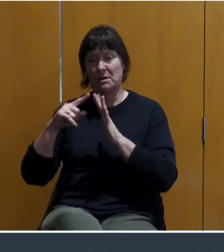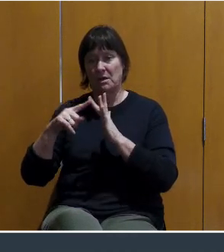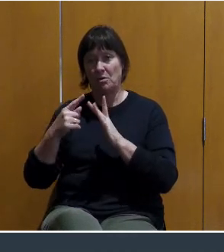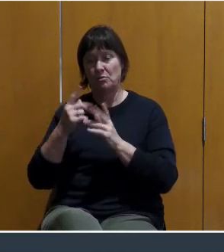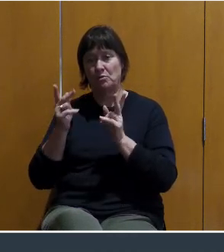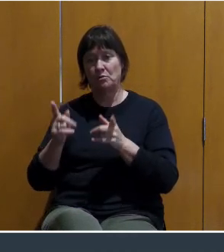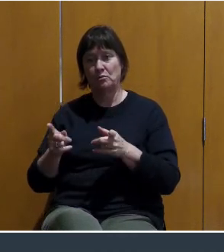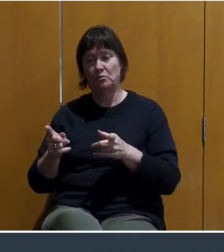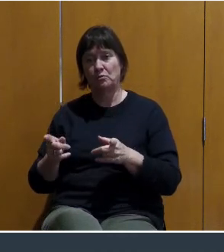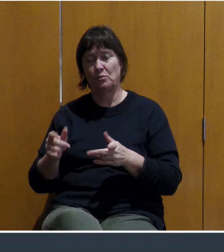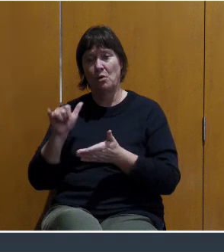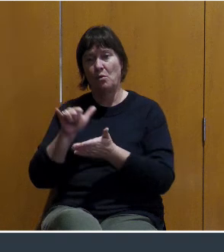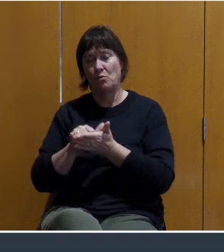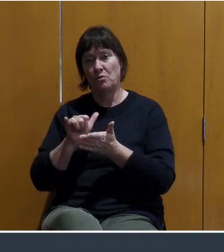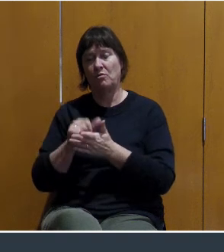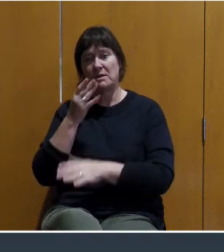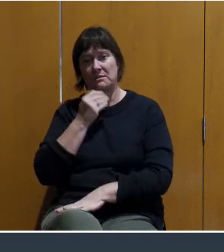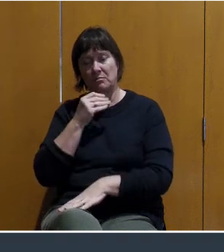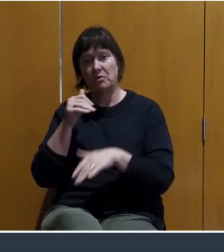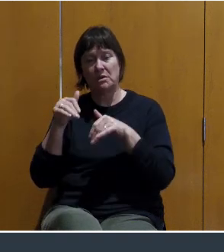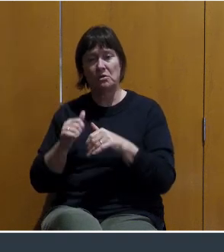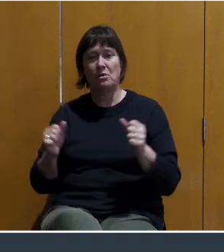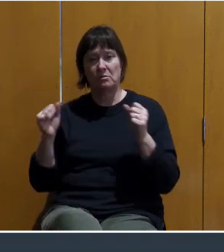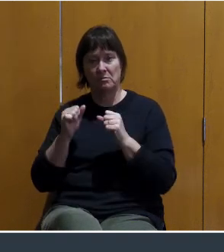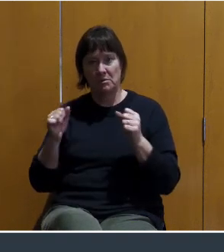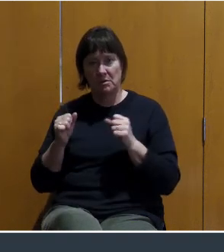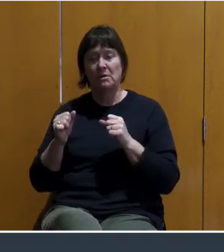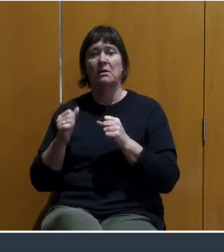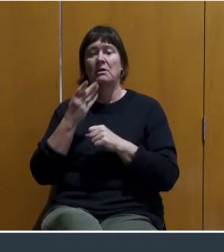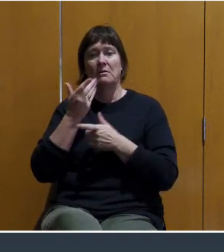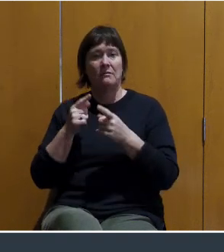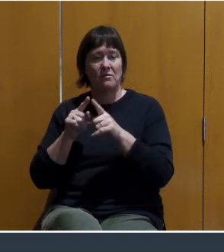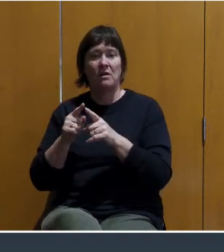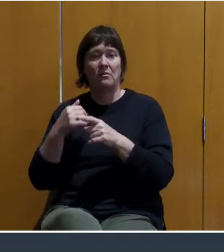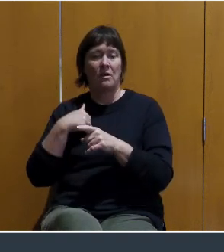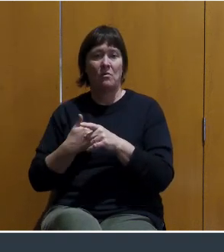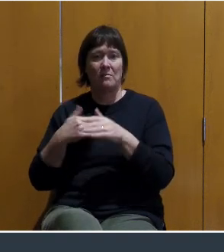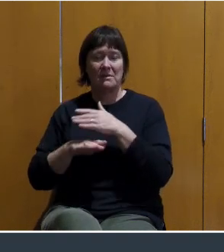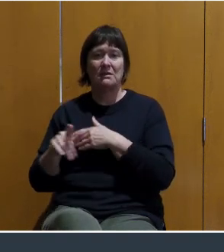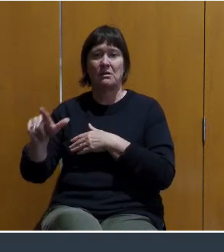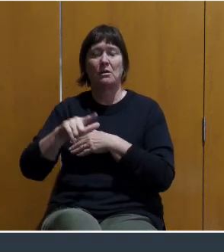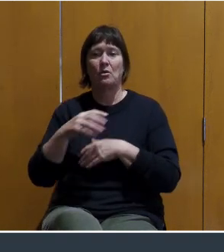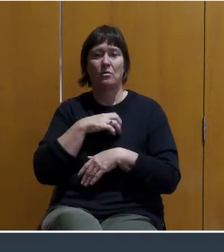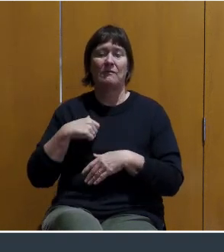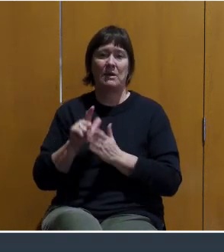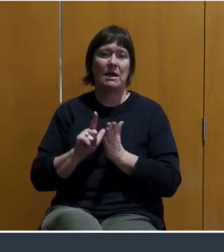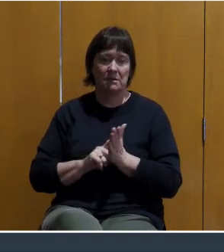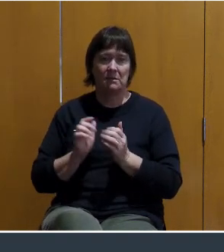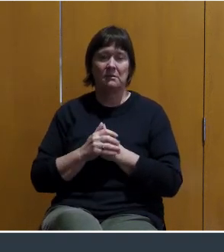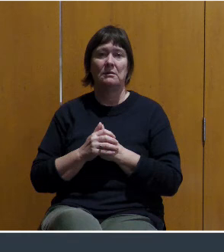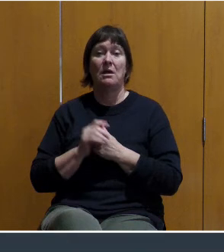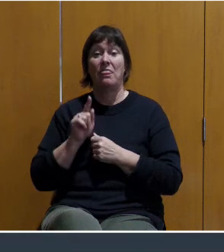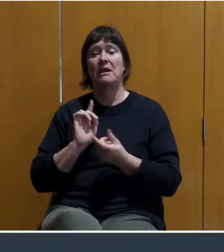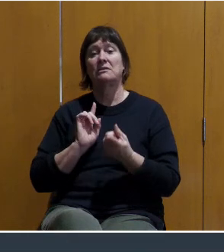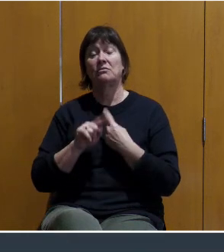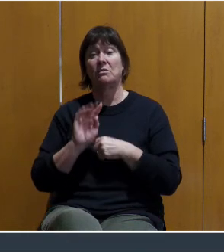dog exercise areas subject to consultation requirements under Section 82 of the Local Government Act. This is in